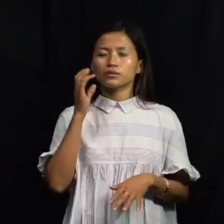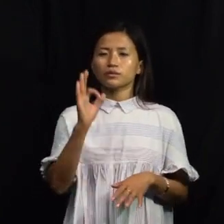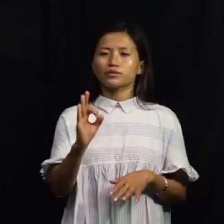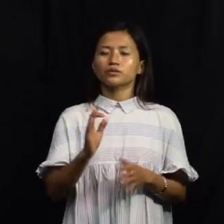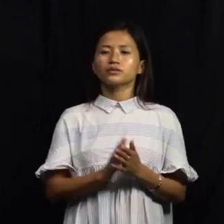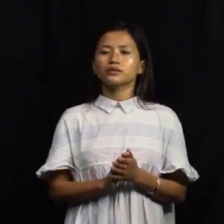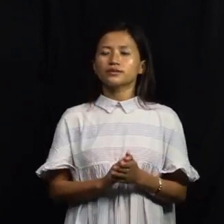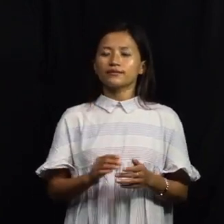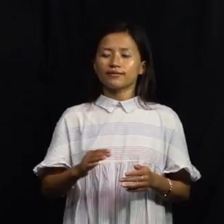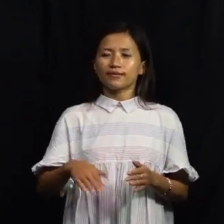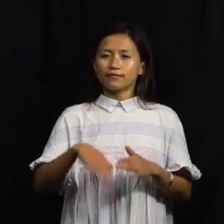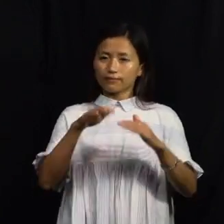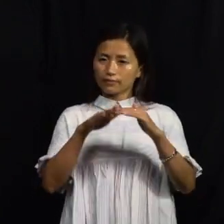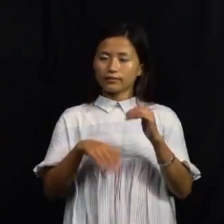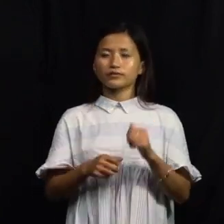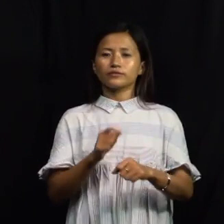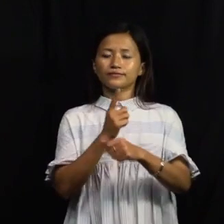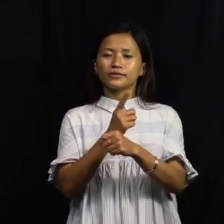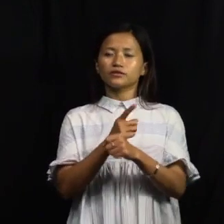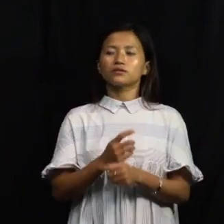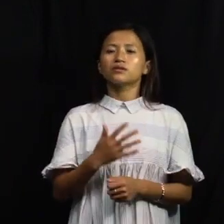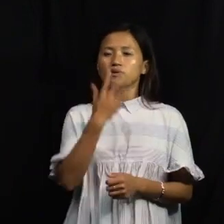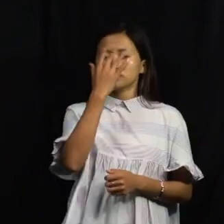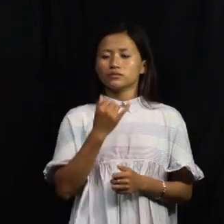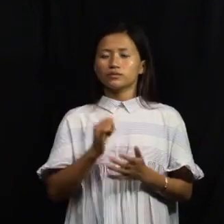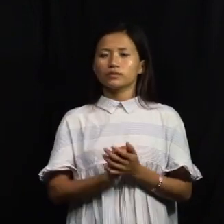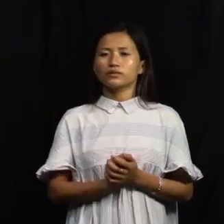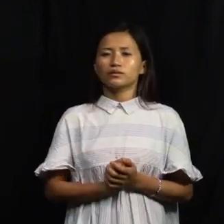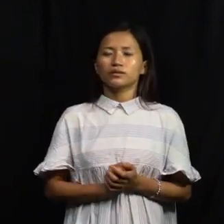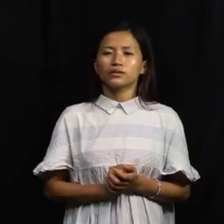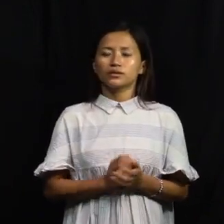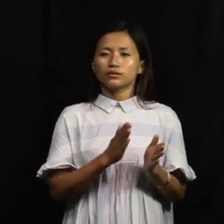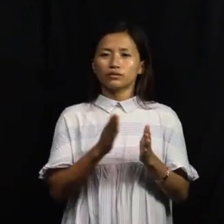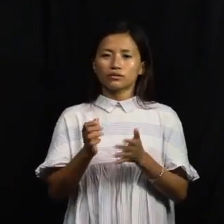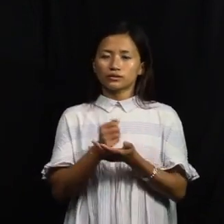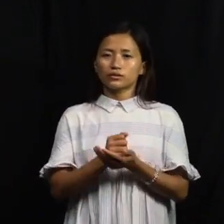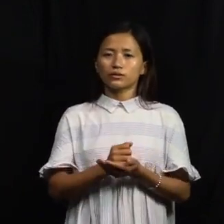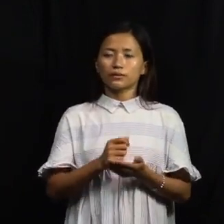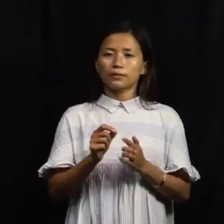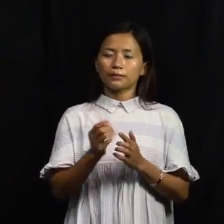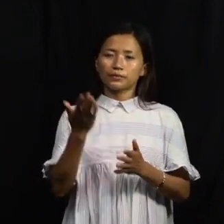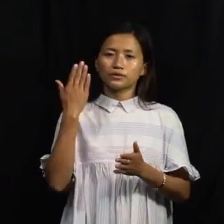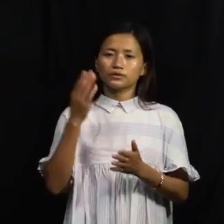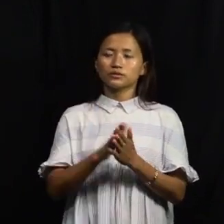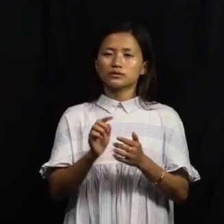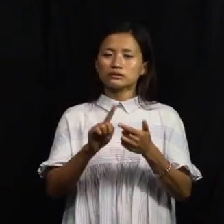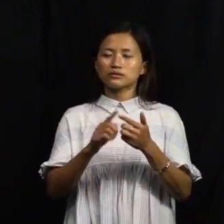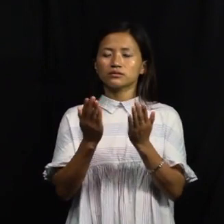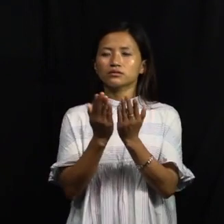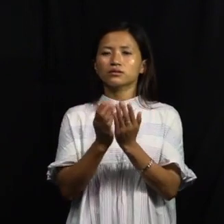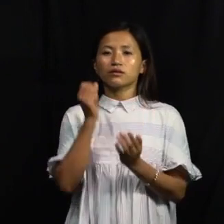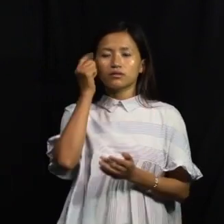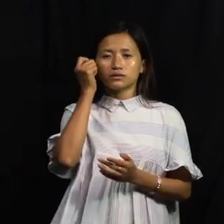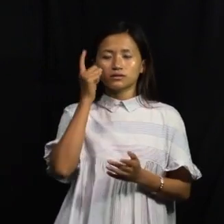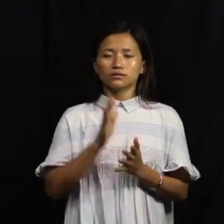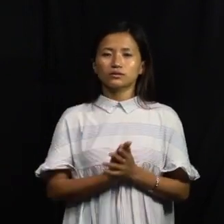than the teacher, isn't it? So that is why, in order to develop the present system of education, we need to